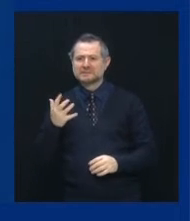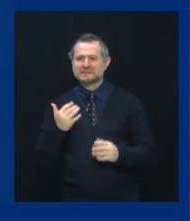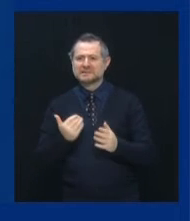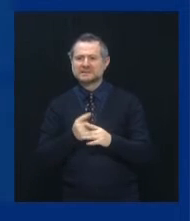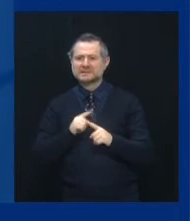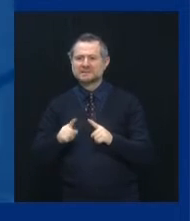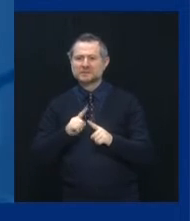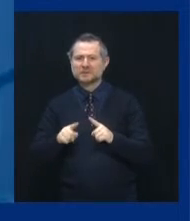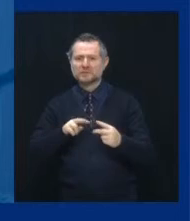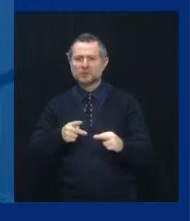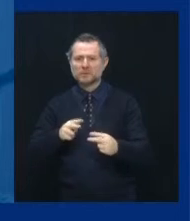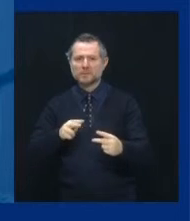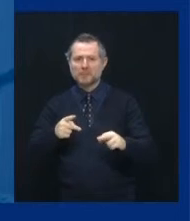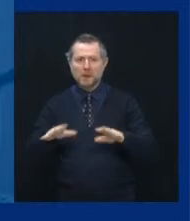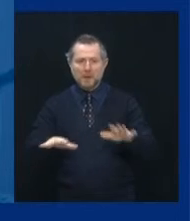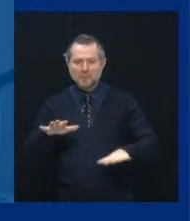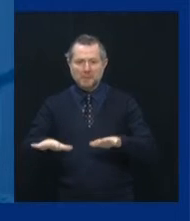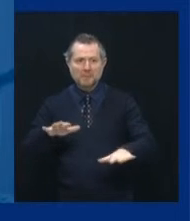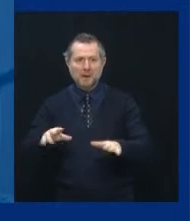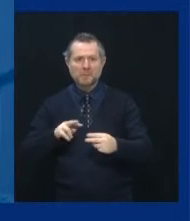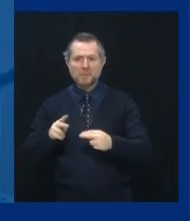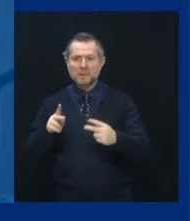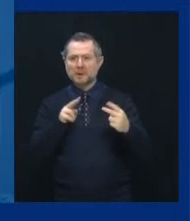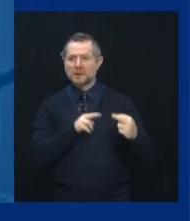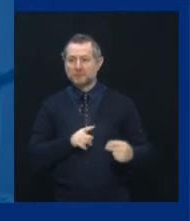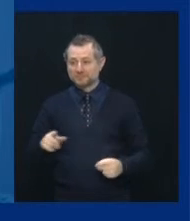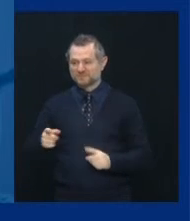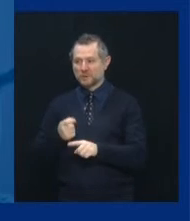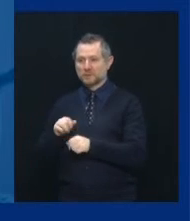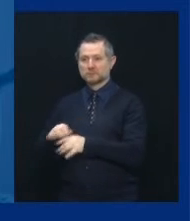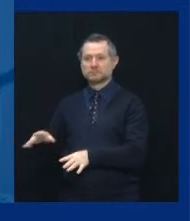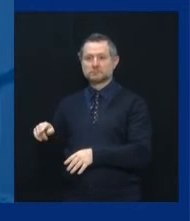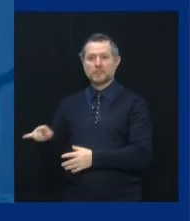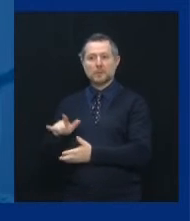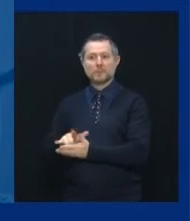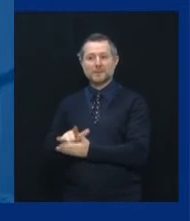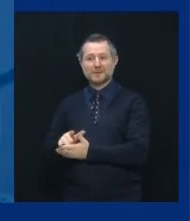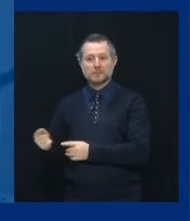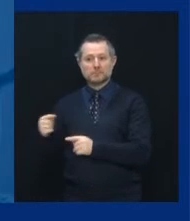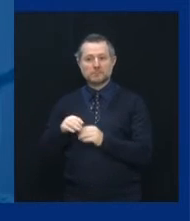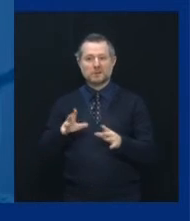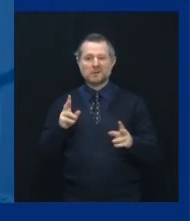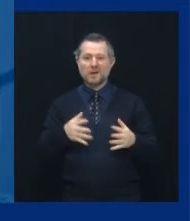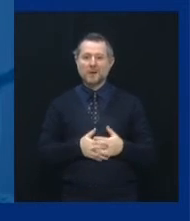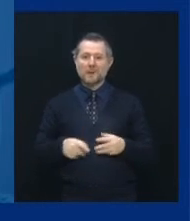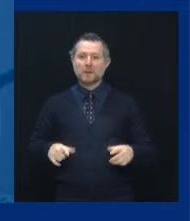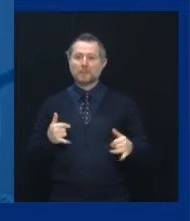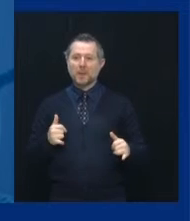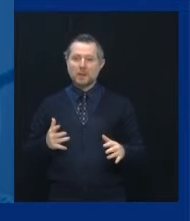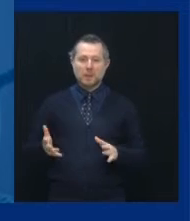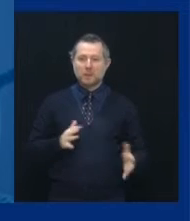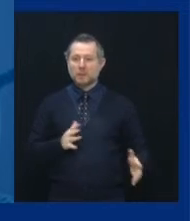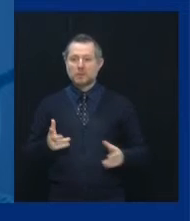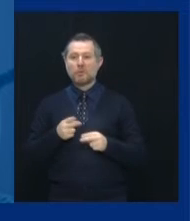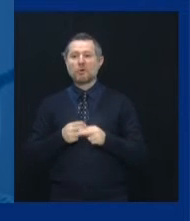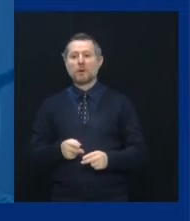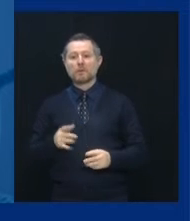COVID virus. This country is playing mutation